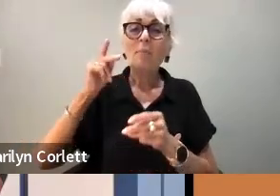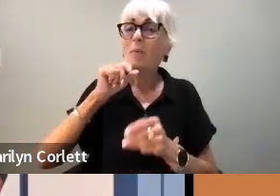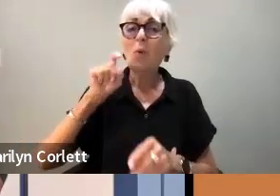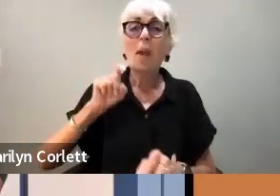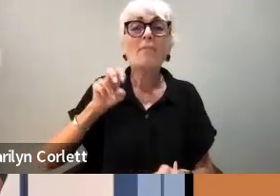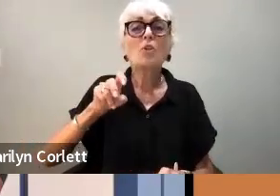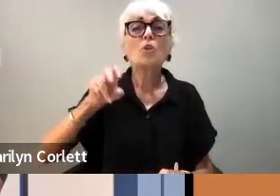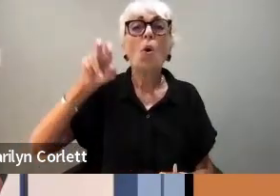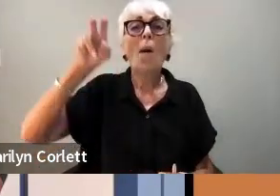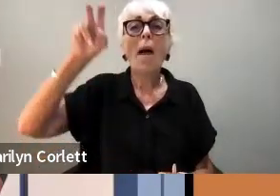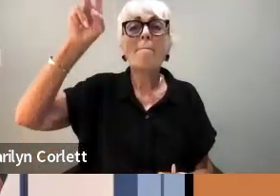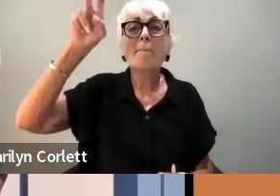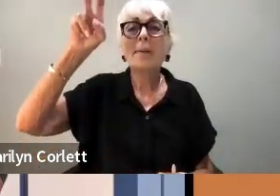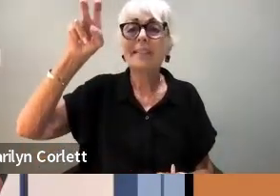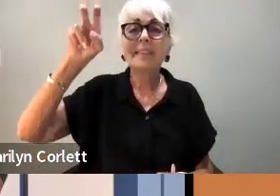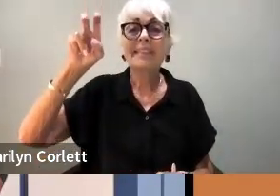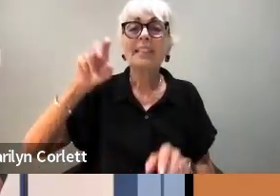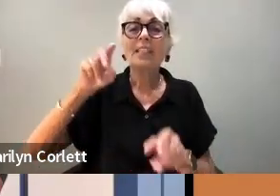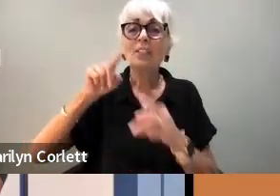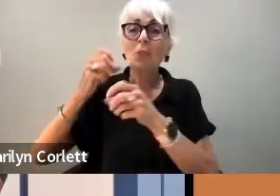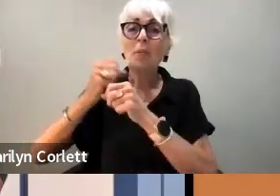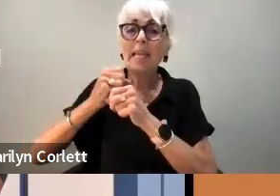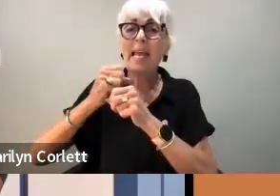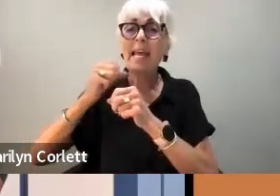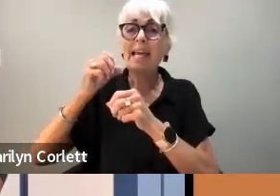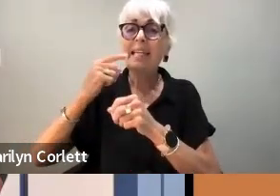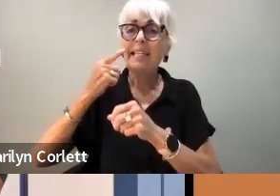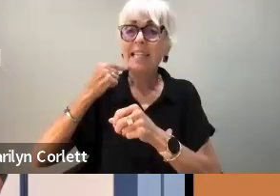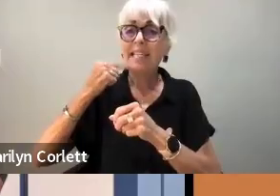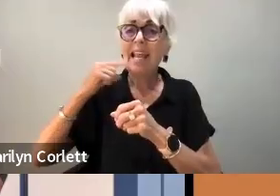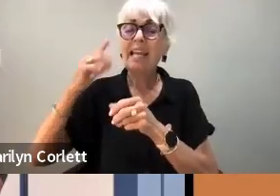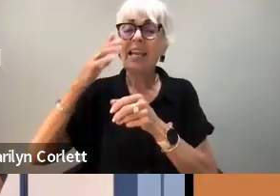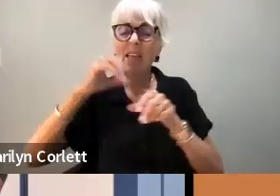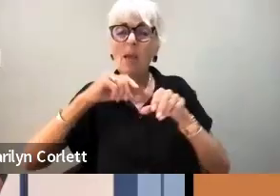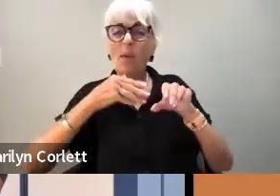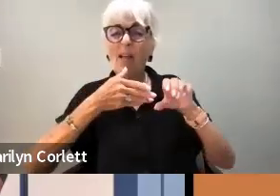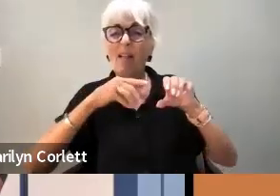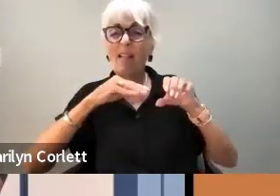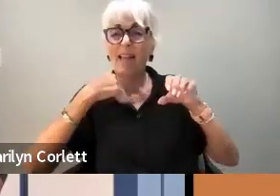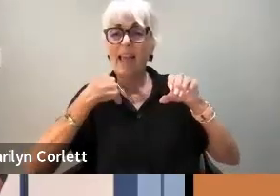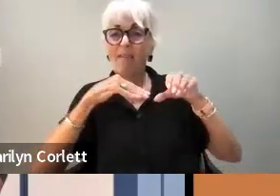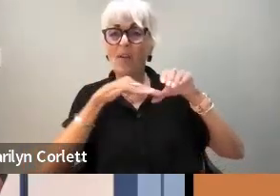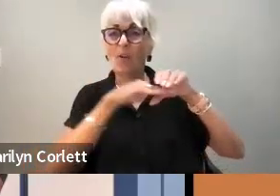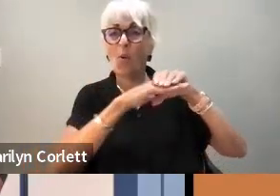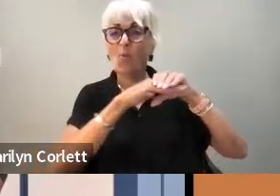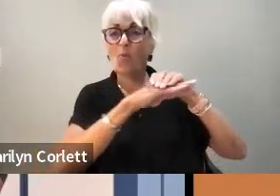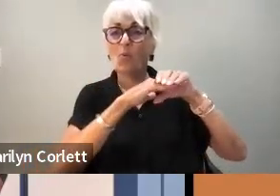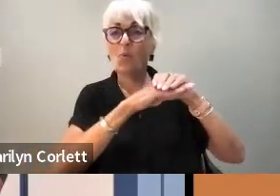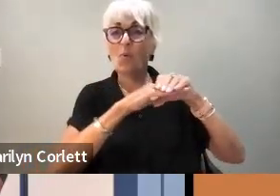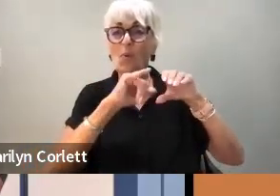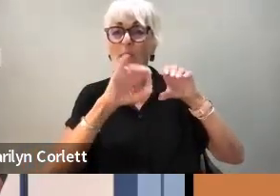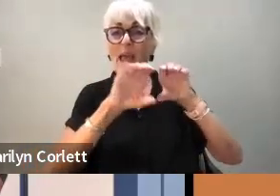candy. Someone can just send it down the chute and it will go into a person's bag.